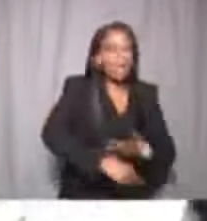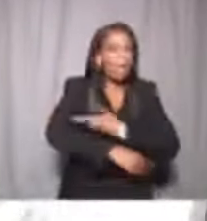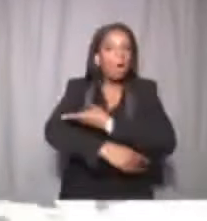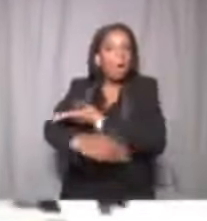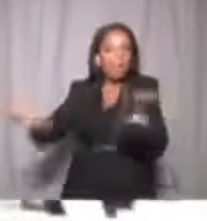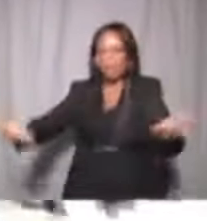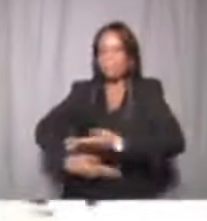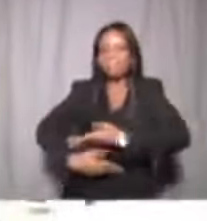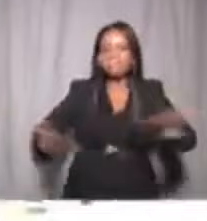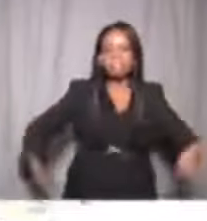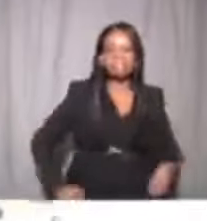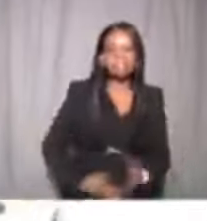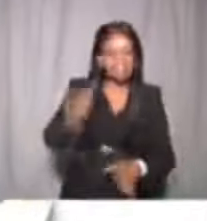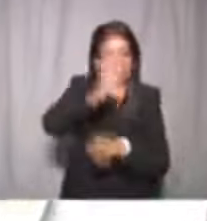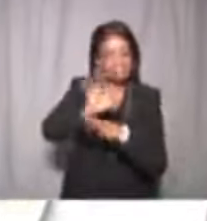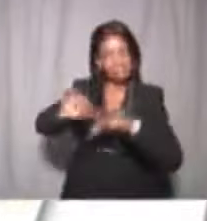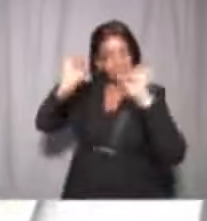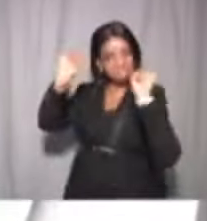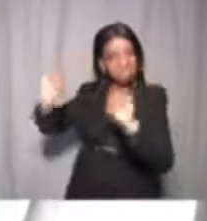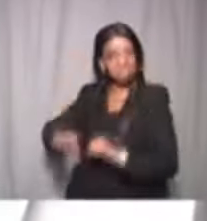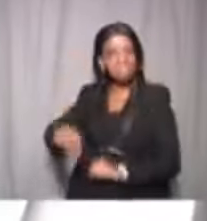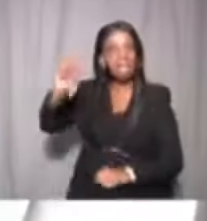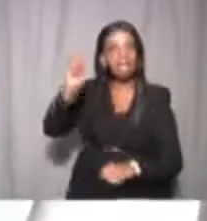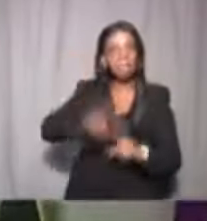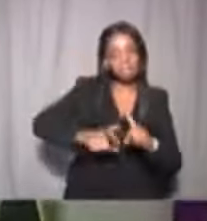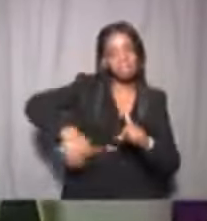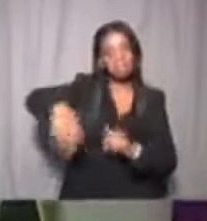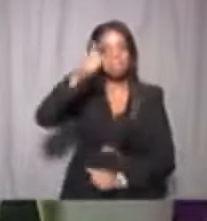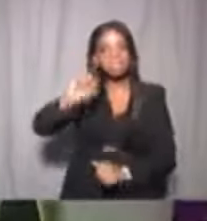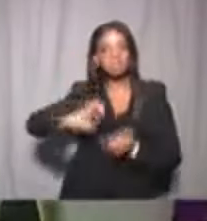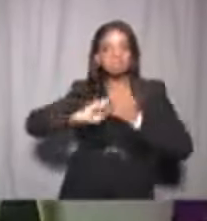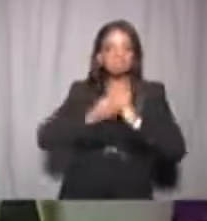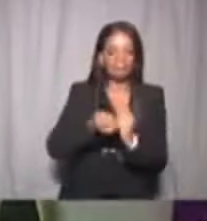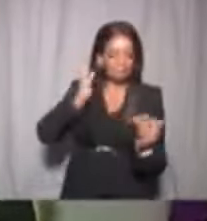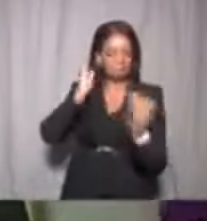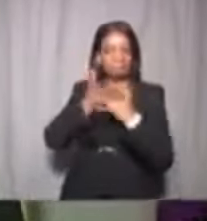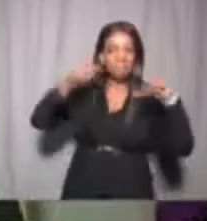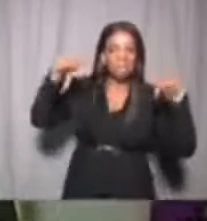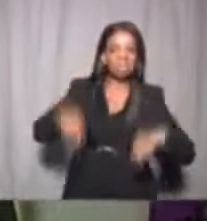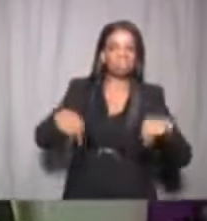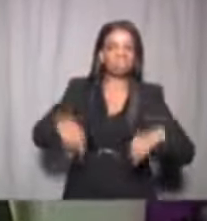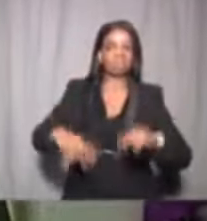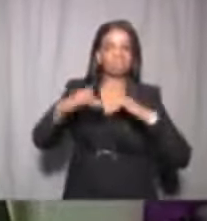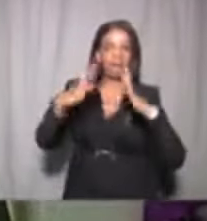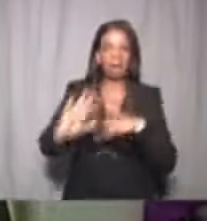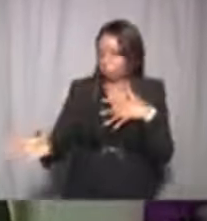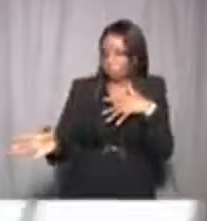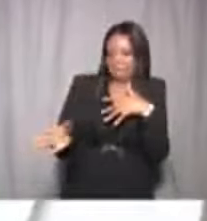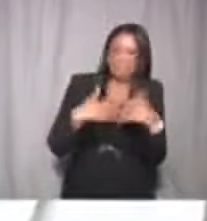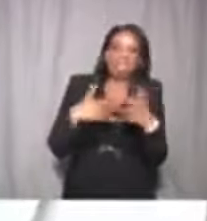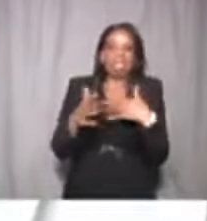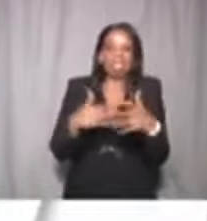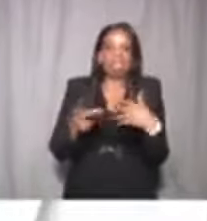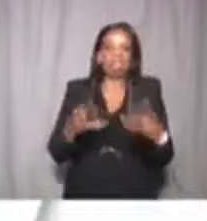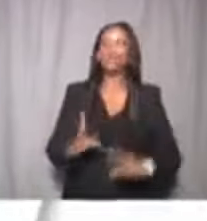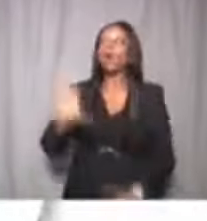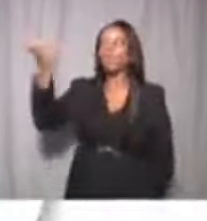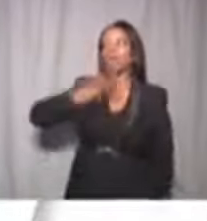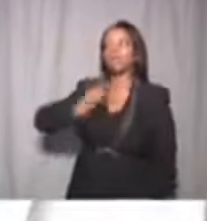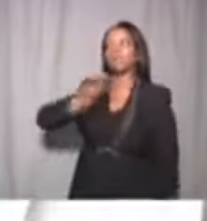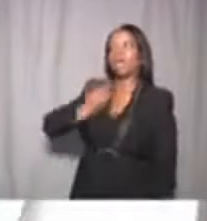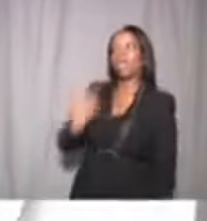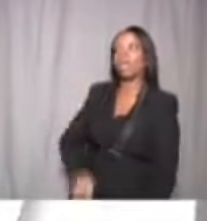All this is a plan of the Premier to try to speak in this house by any means necessary. Wardella, Bianu. They are